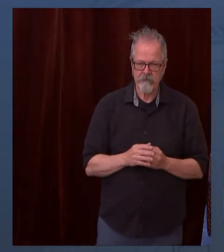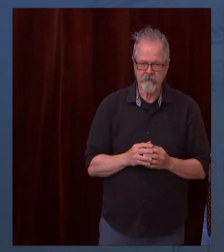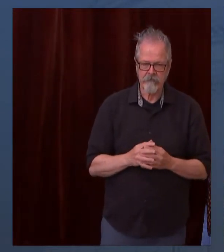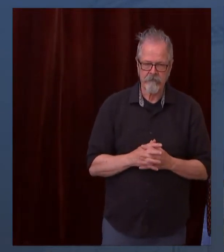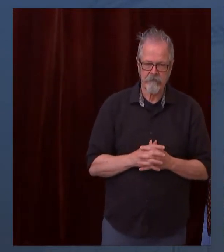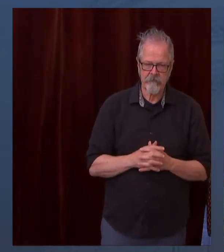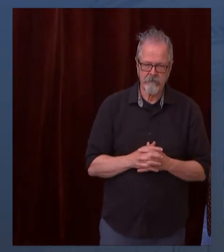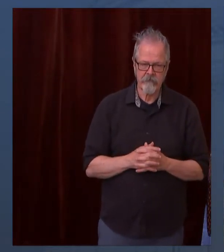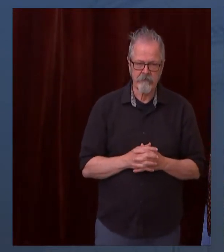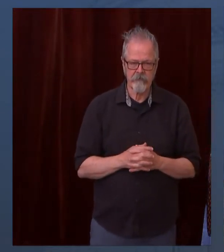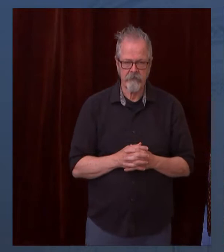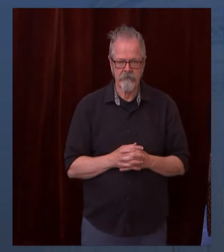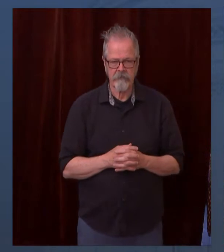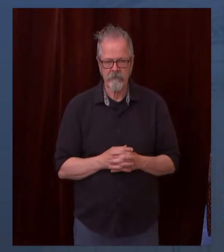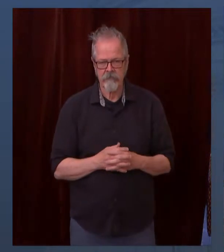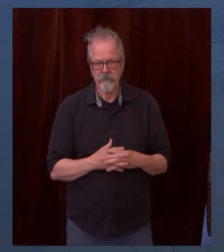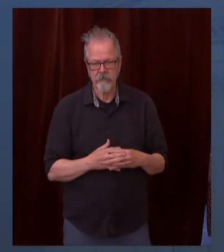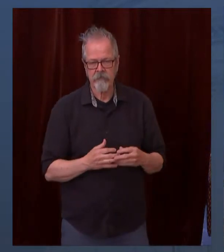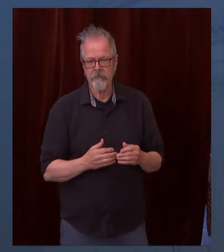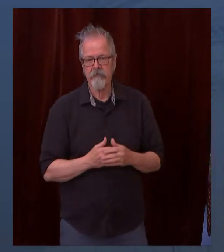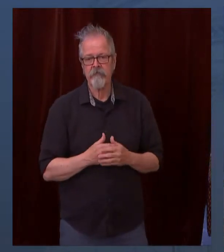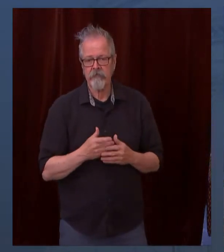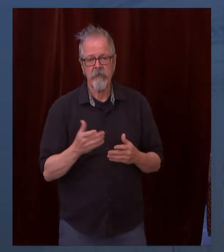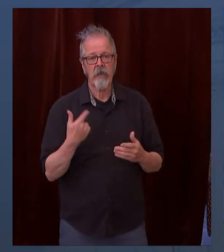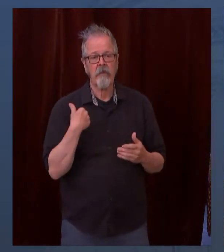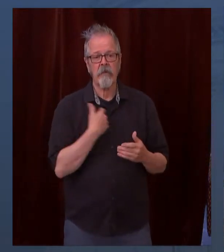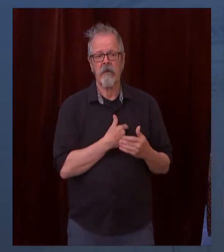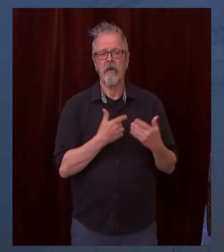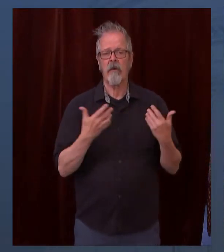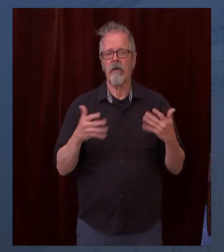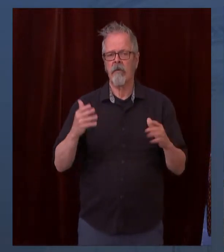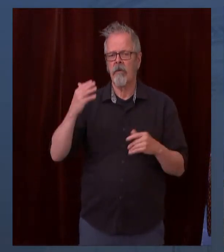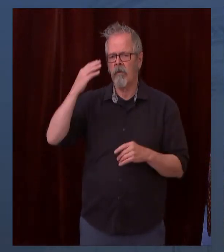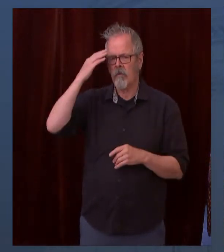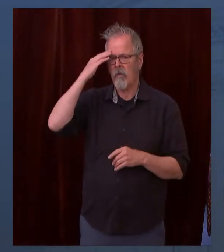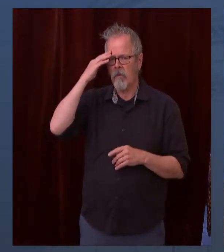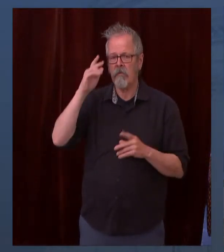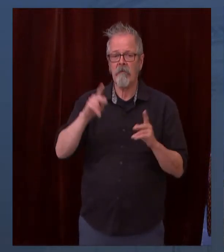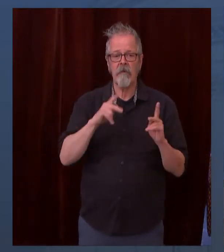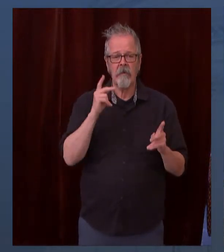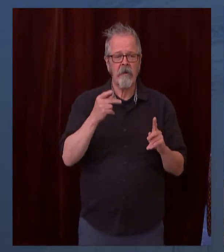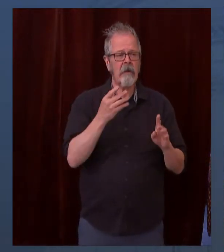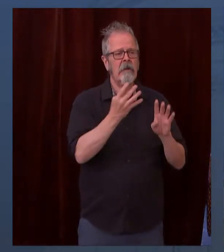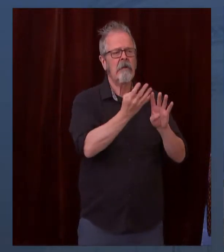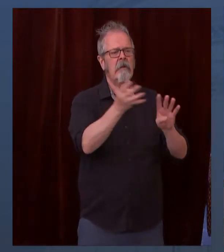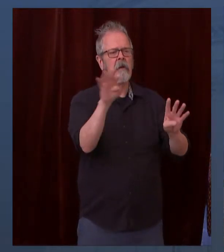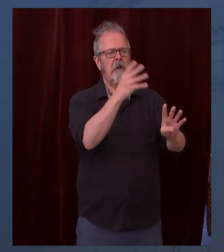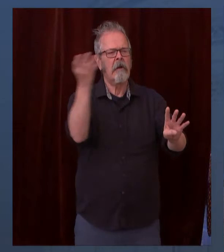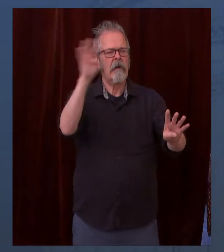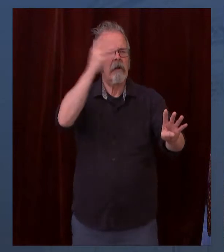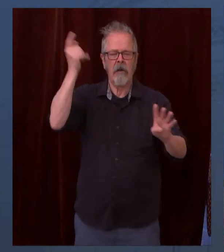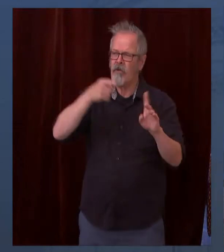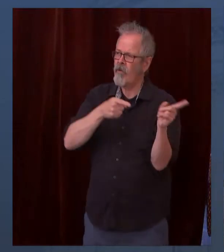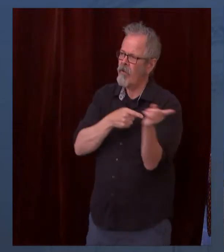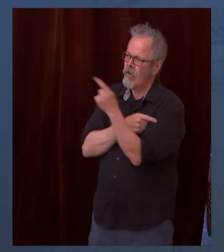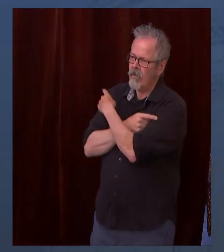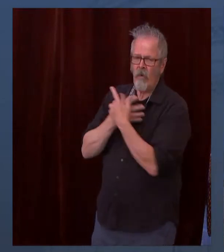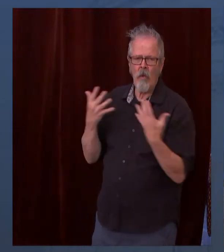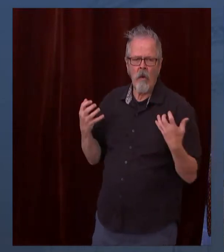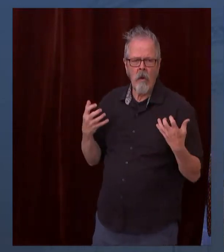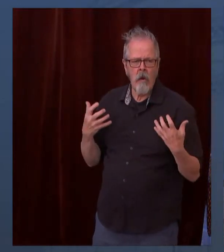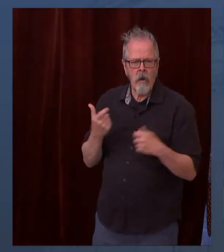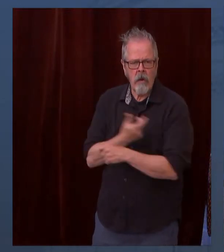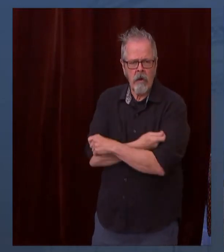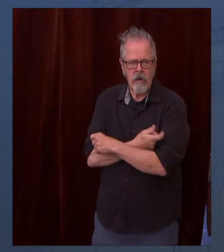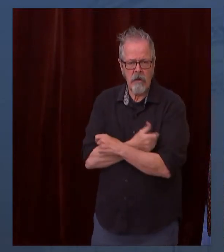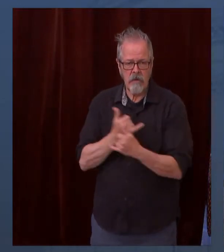very concerning because now it is, a terrible thing to think that we would have vaccine